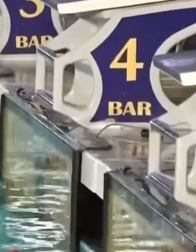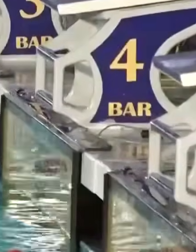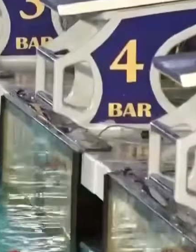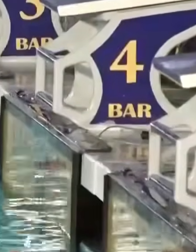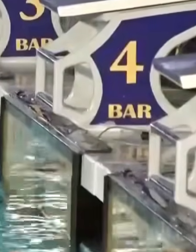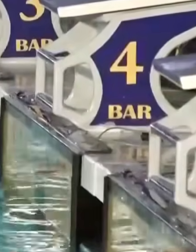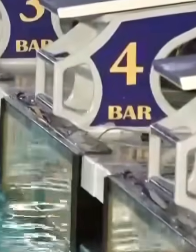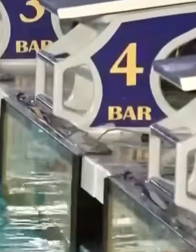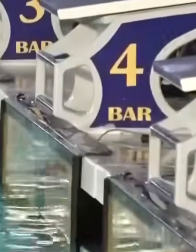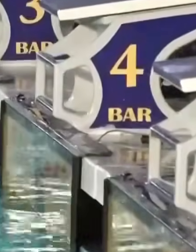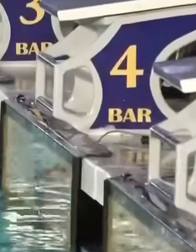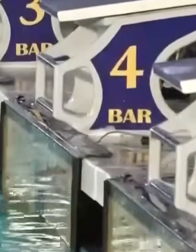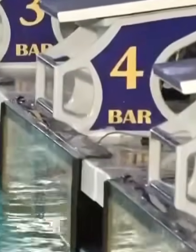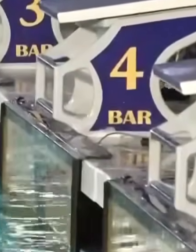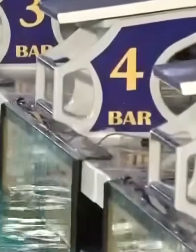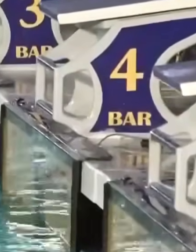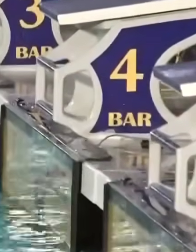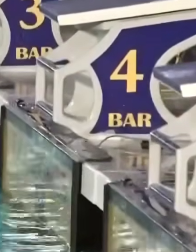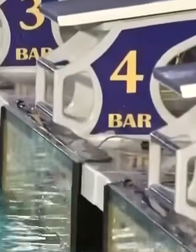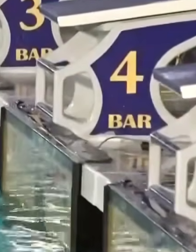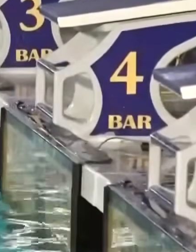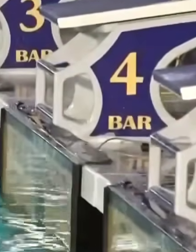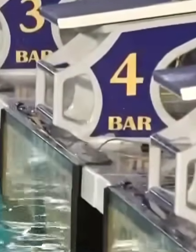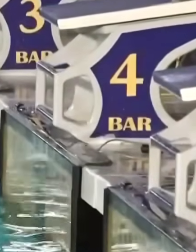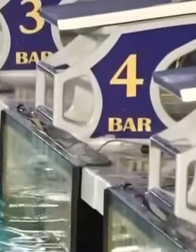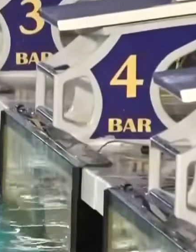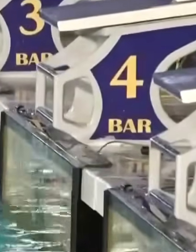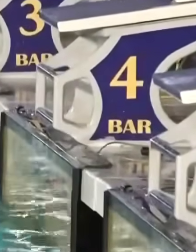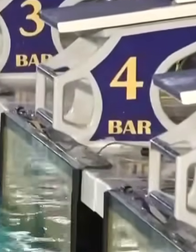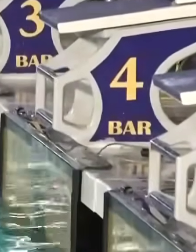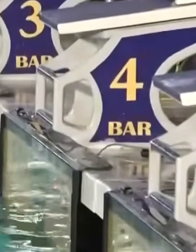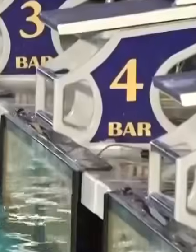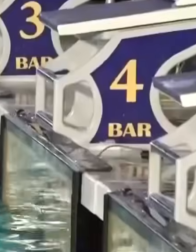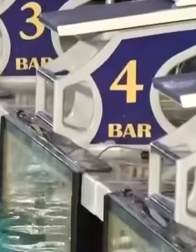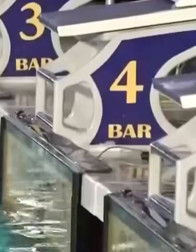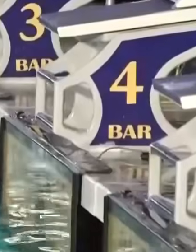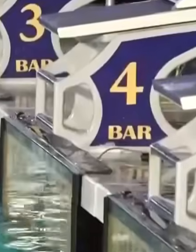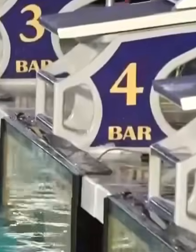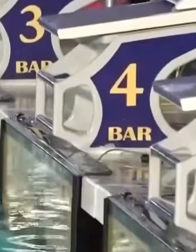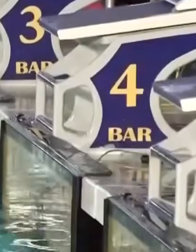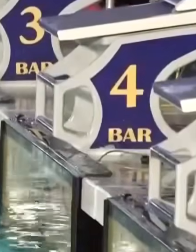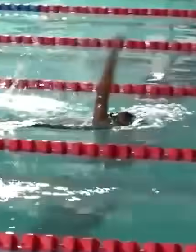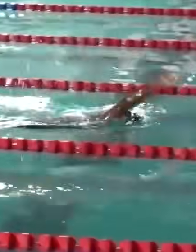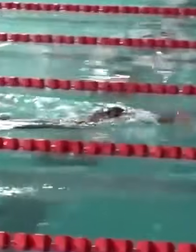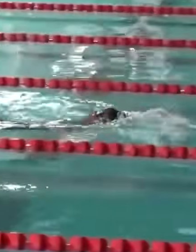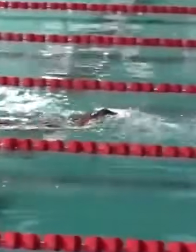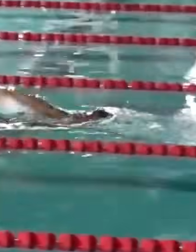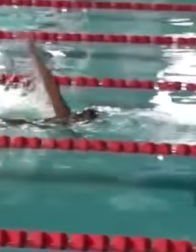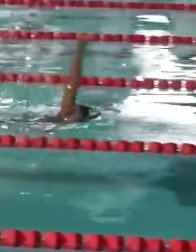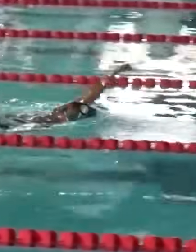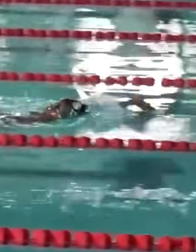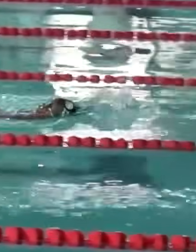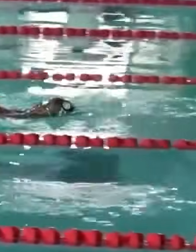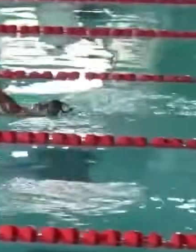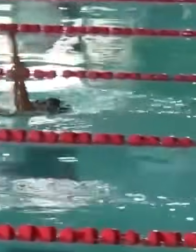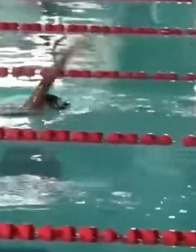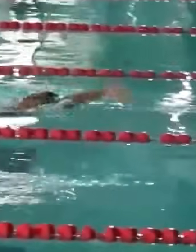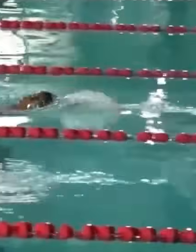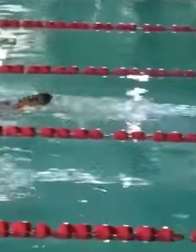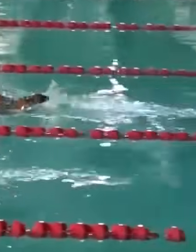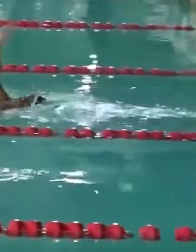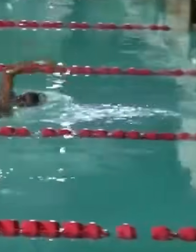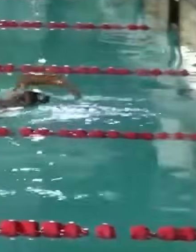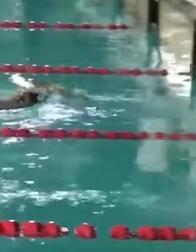51.12, and third, Canal Willie, 3 minutes 53.69 seconds. And finally, the boys'